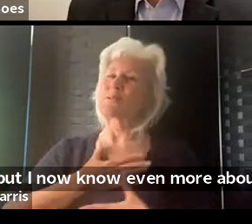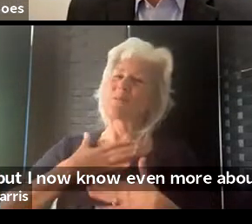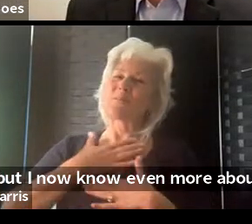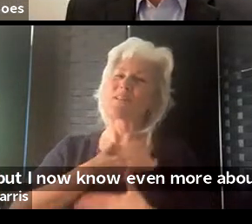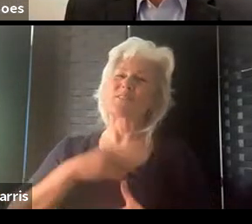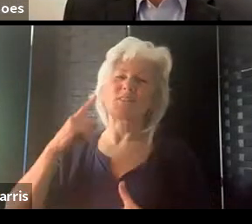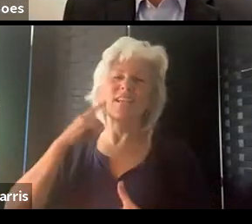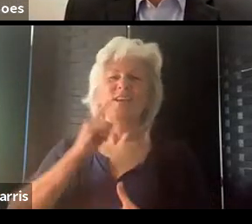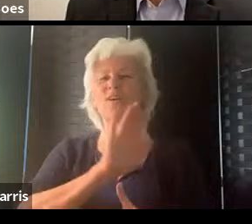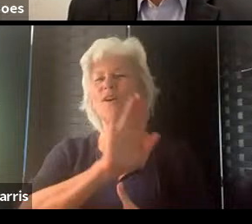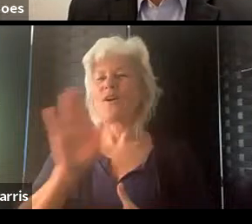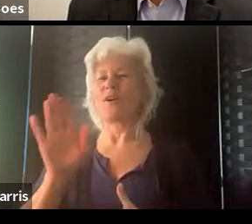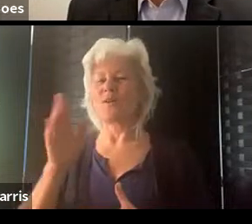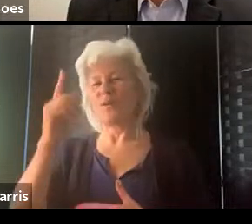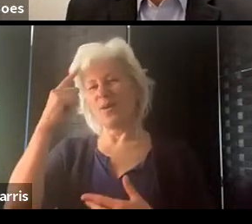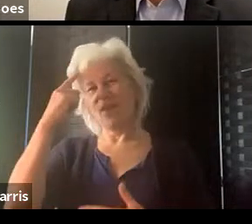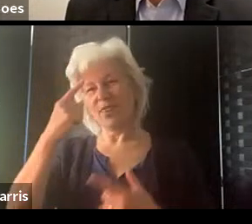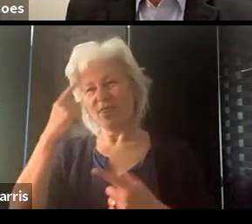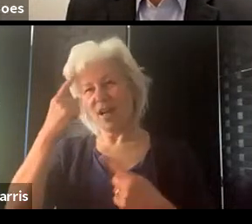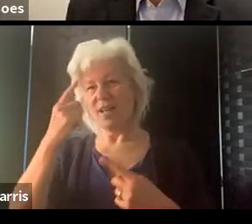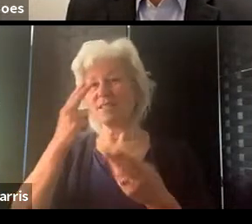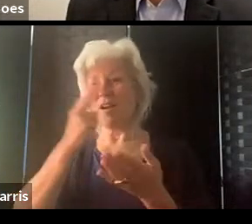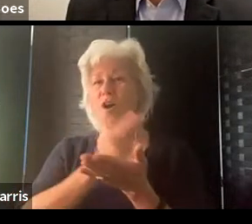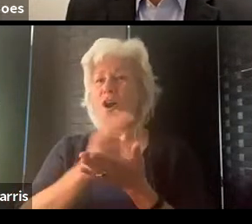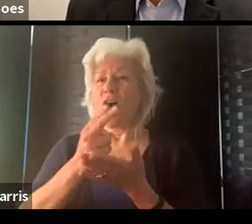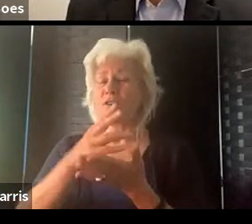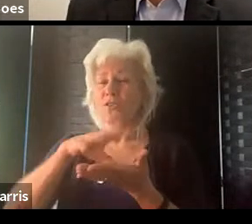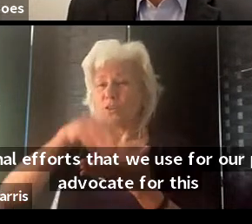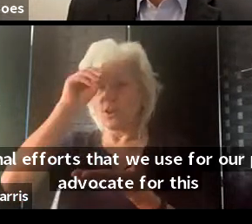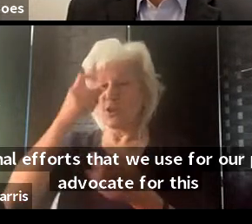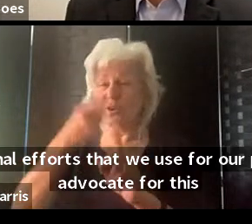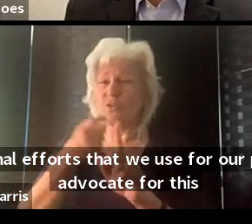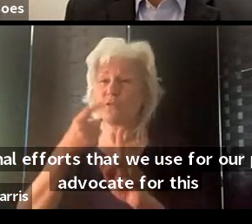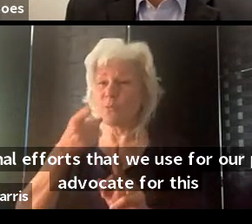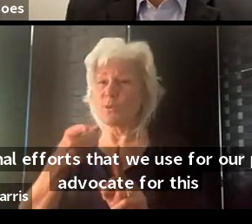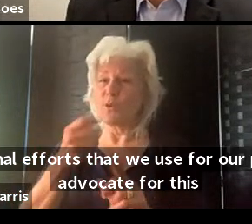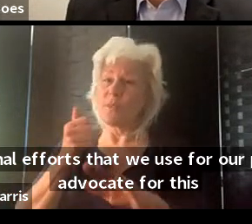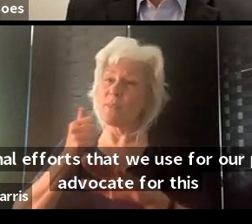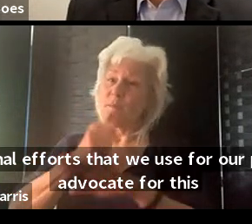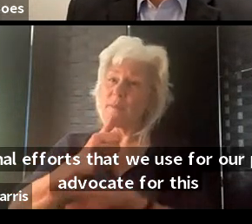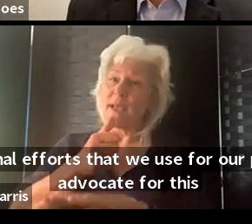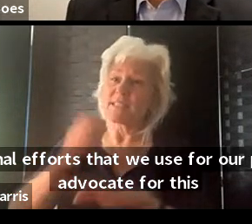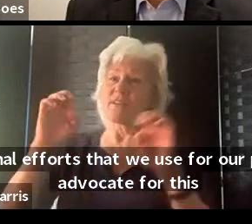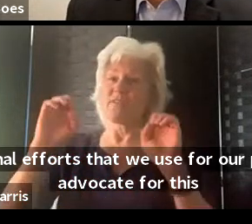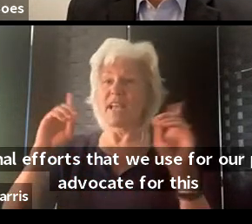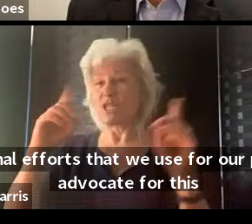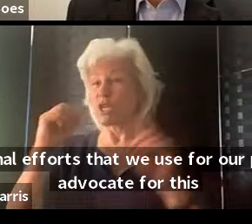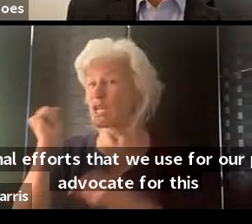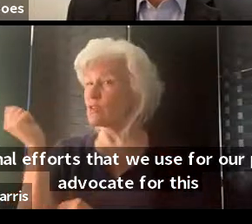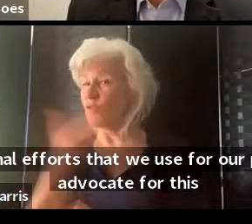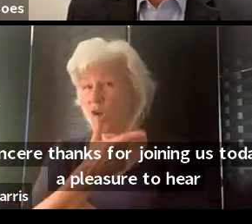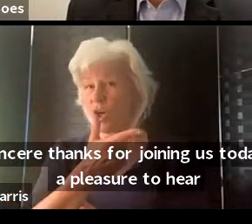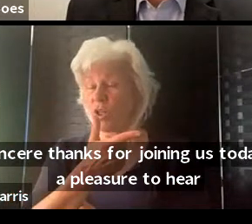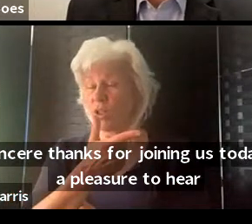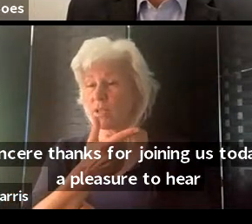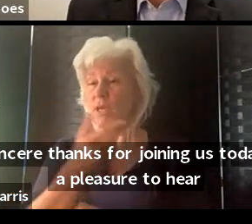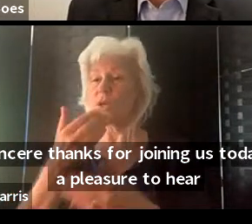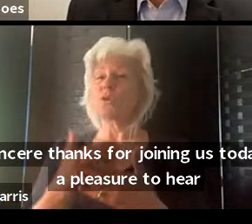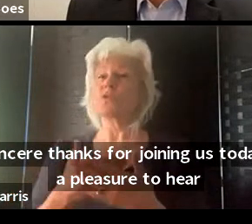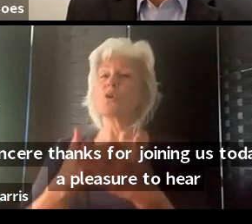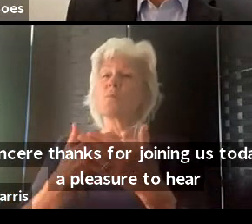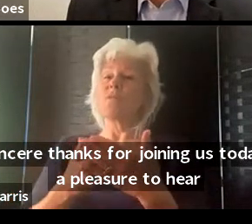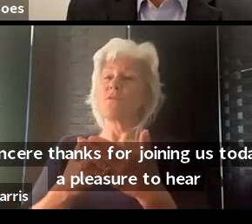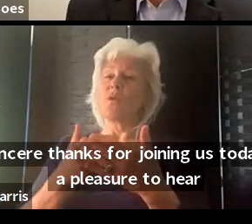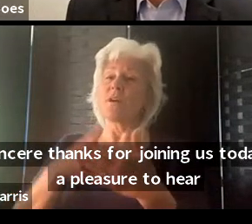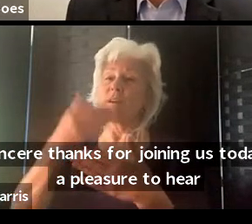your thoughts and an honor to learn from you and about the passing of Education for All. Now, before we move to our next